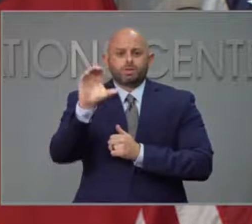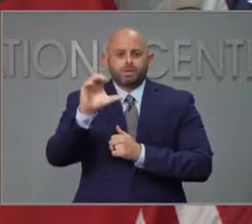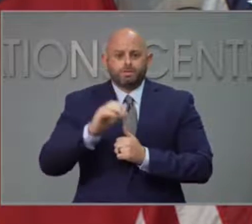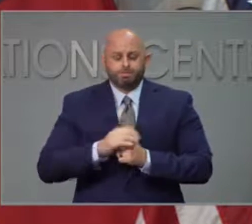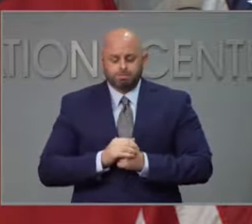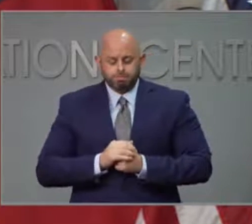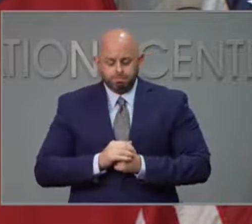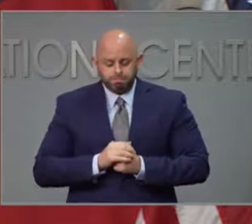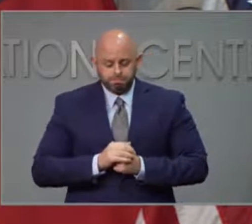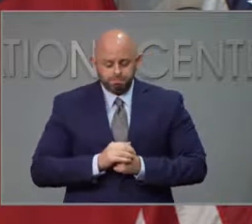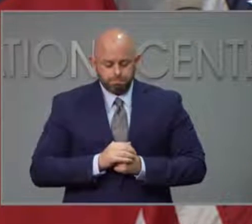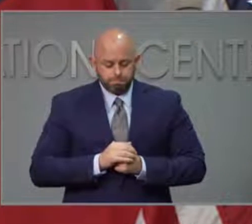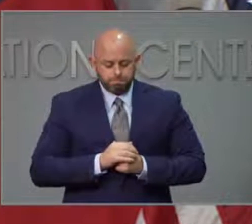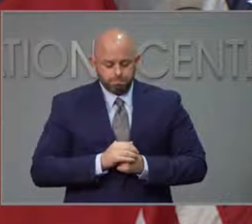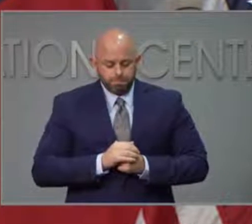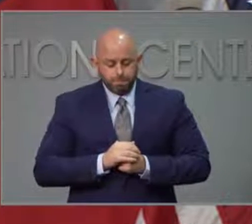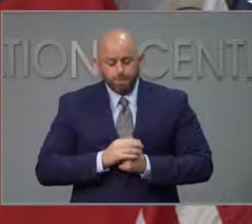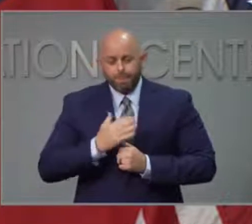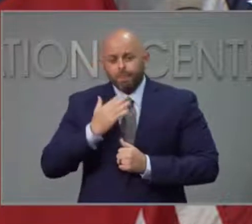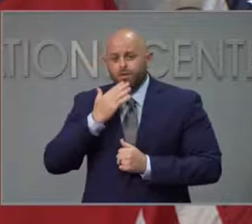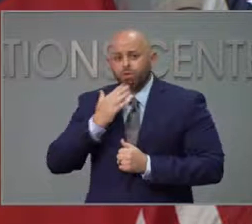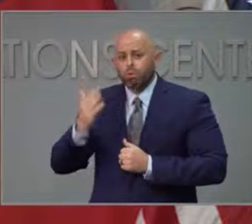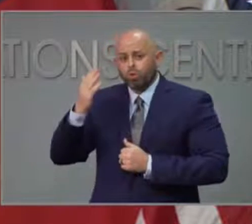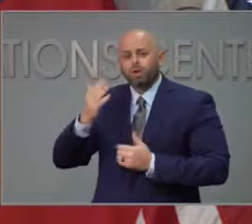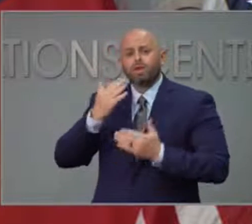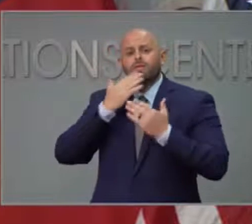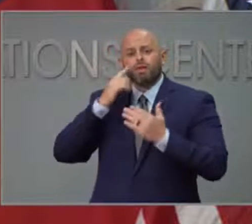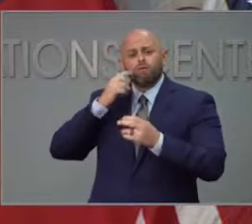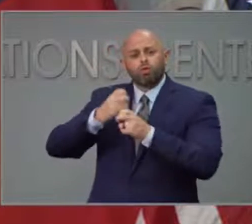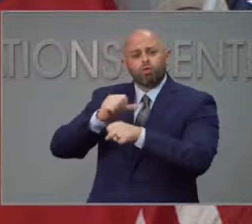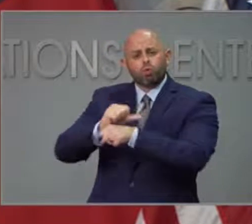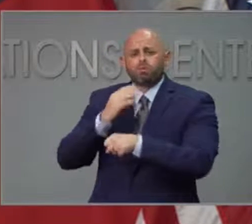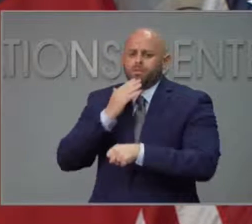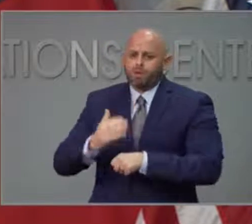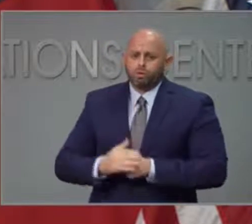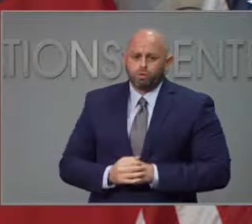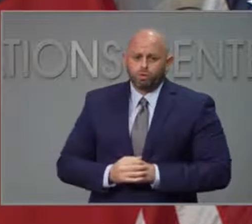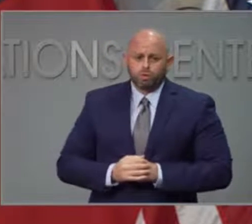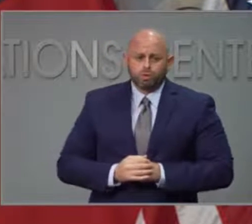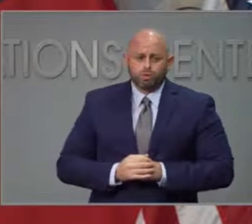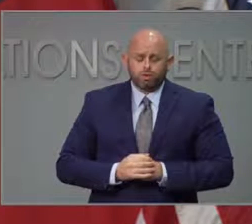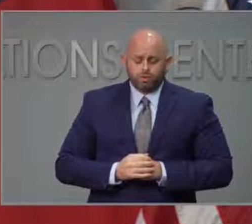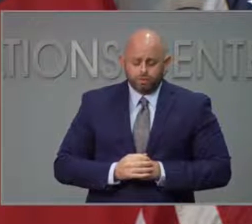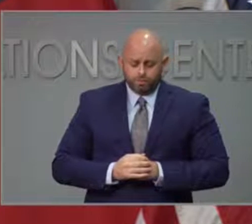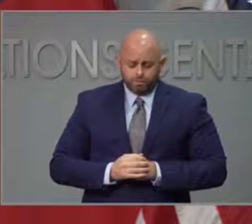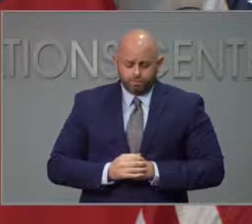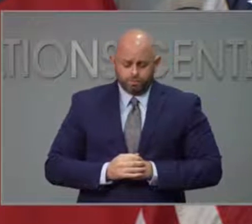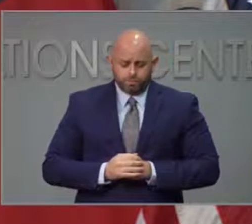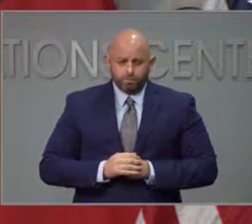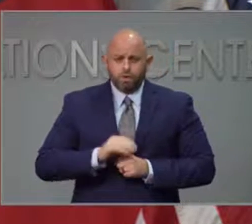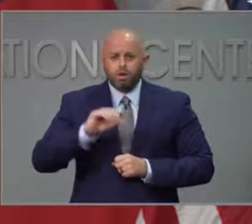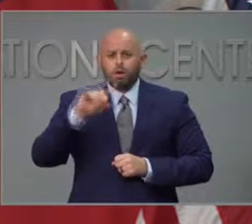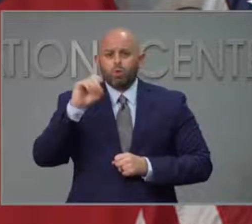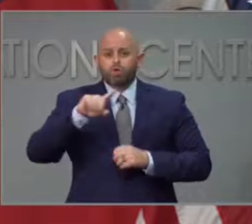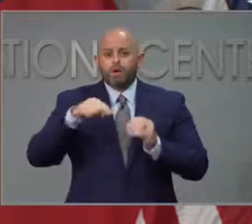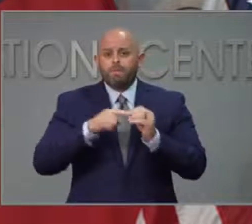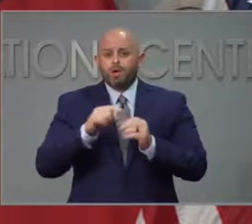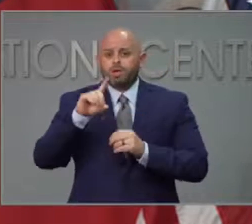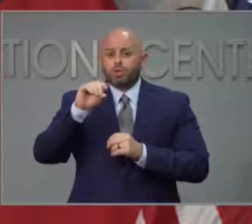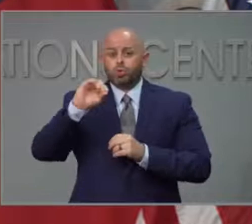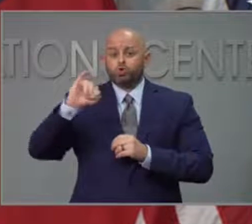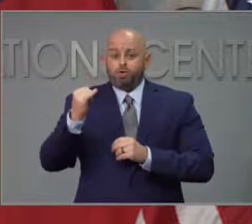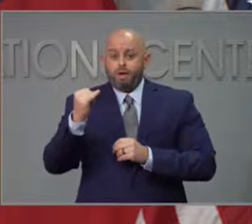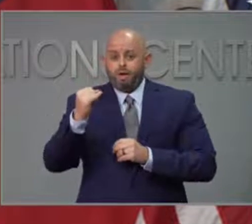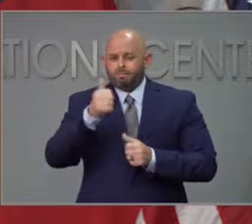Good morning, and thanks for all your hard work. My question is about the U.S. DOJ. I read